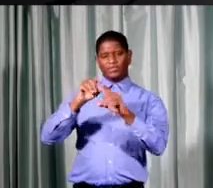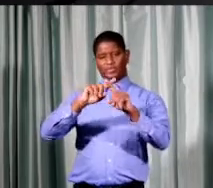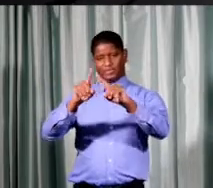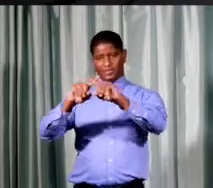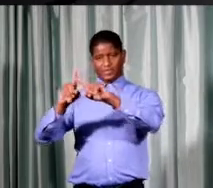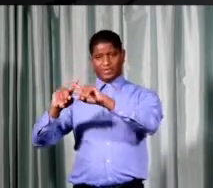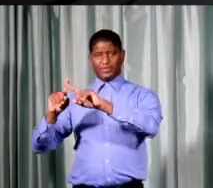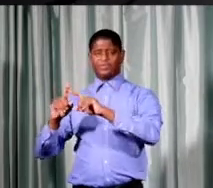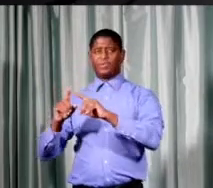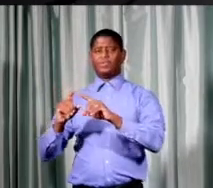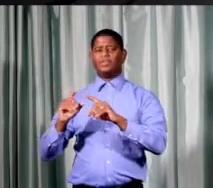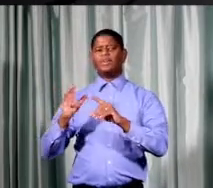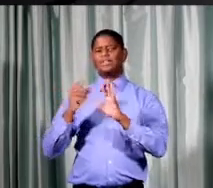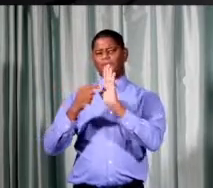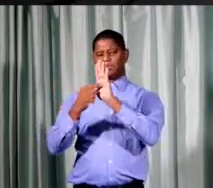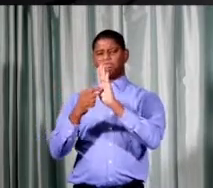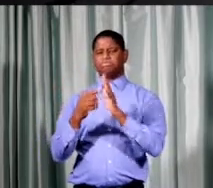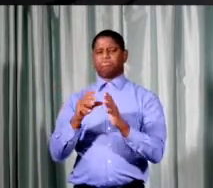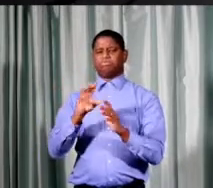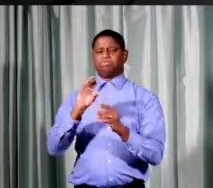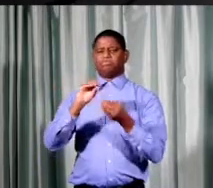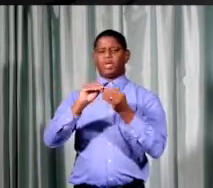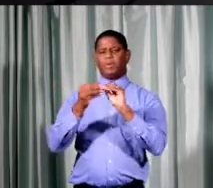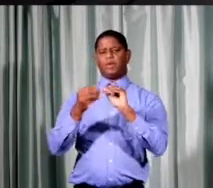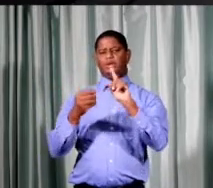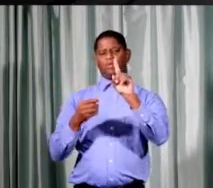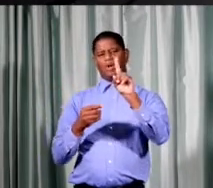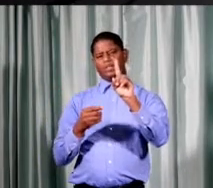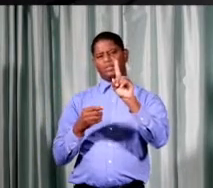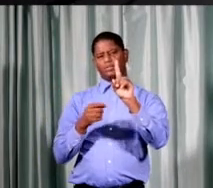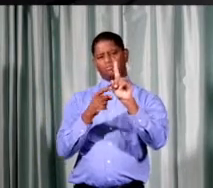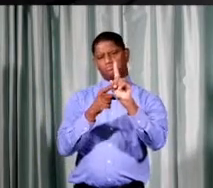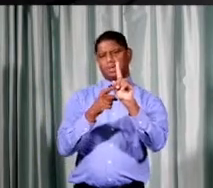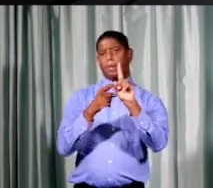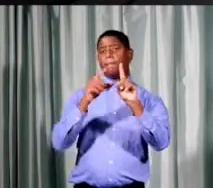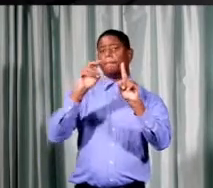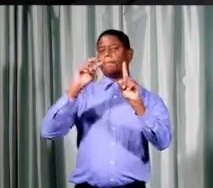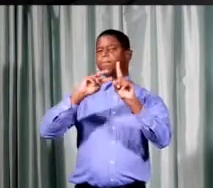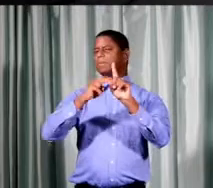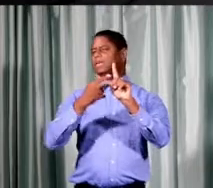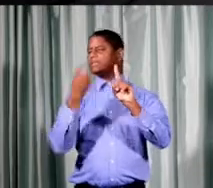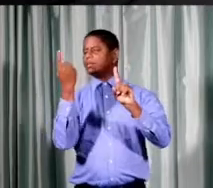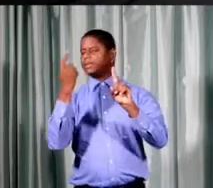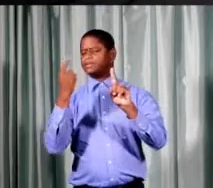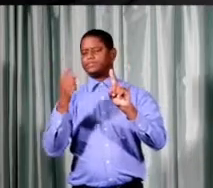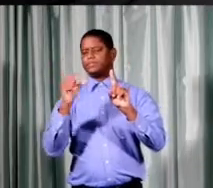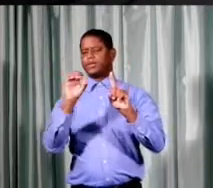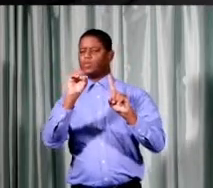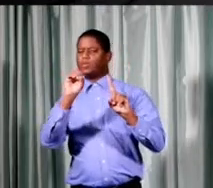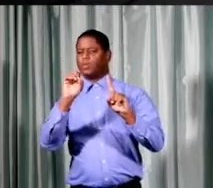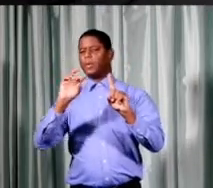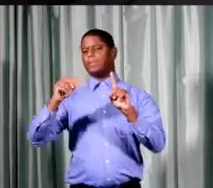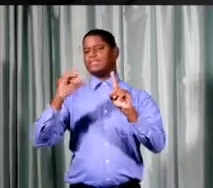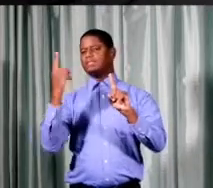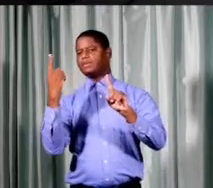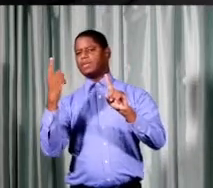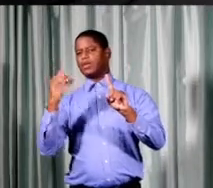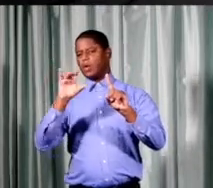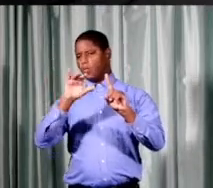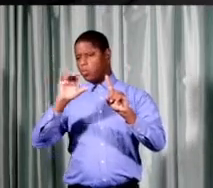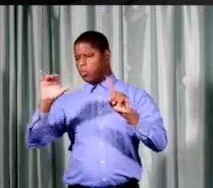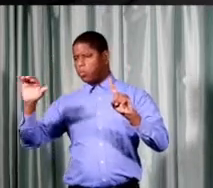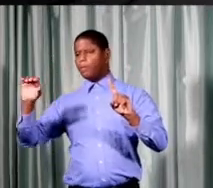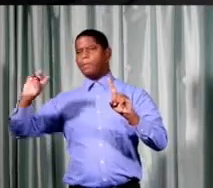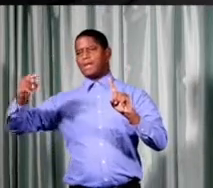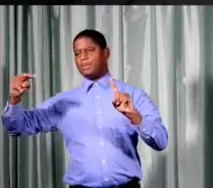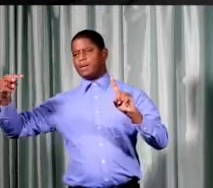something. All right? And on top of your computer system, the database is a